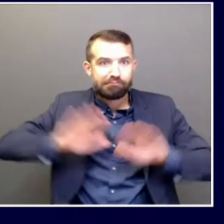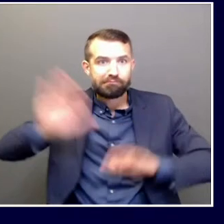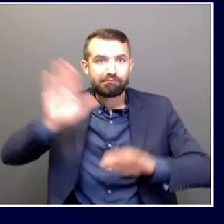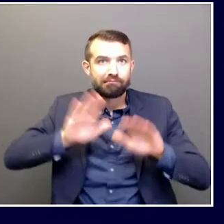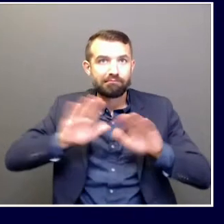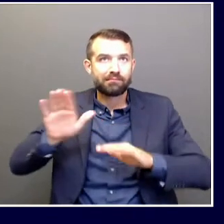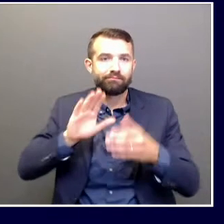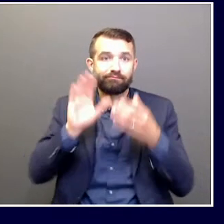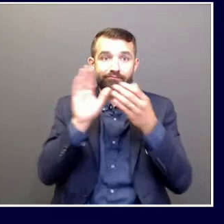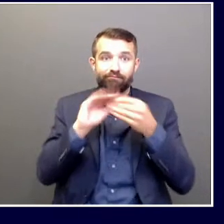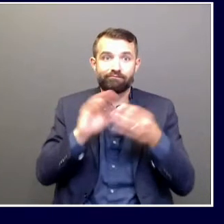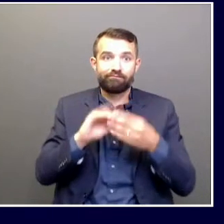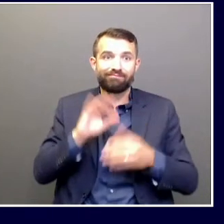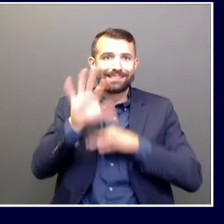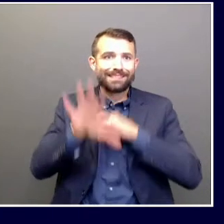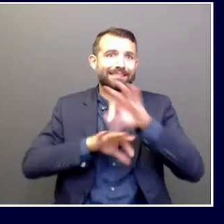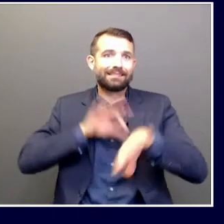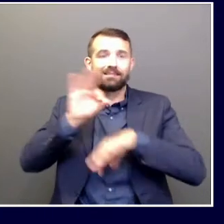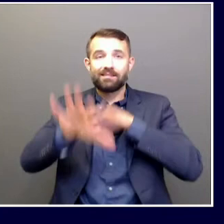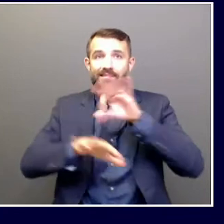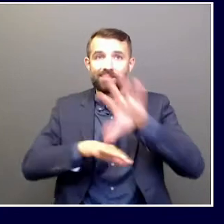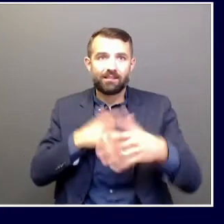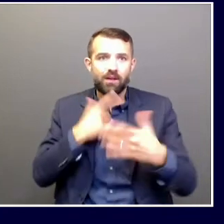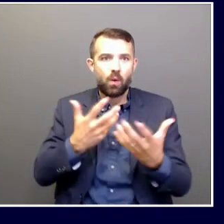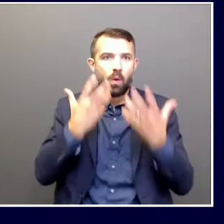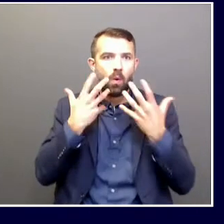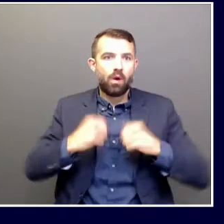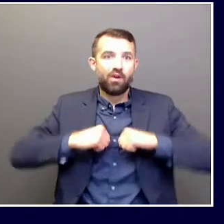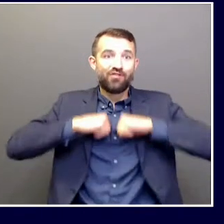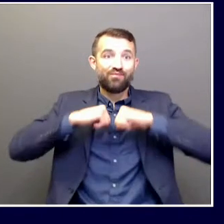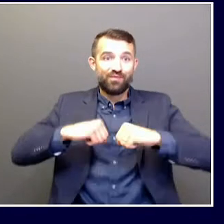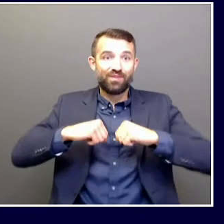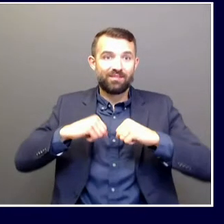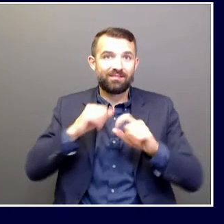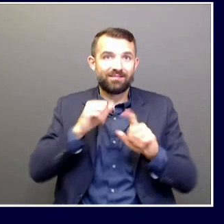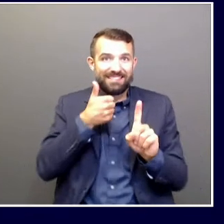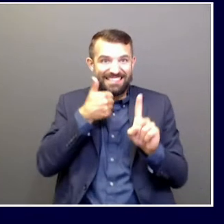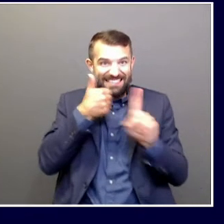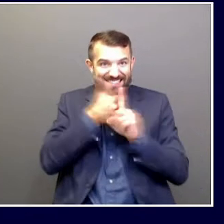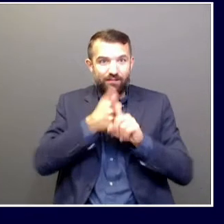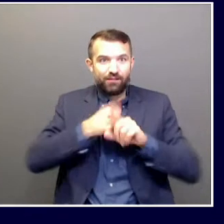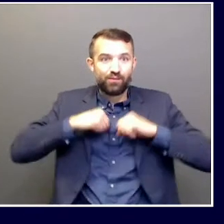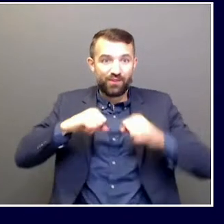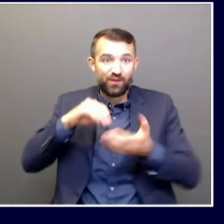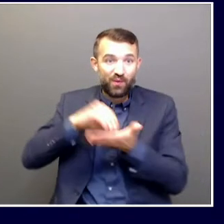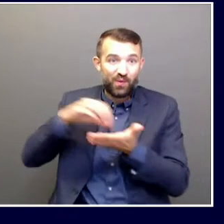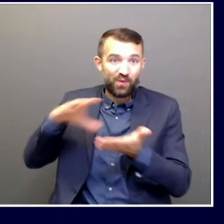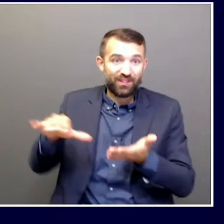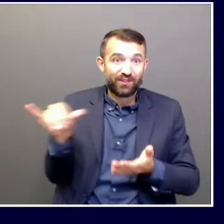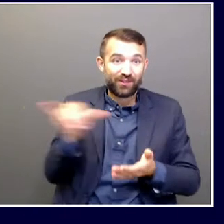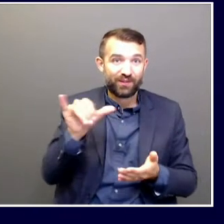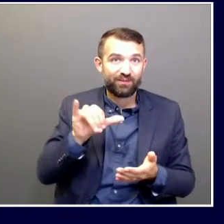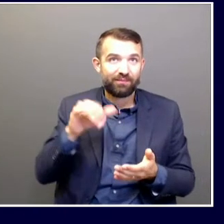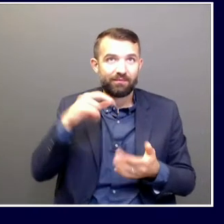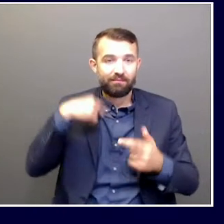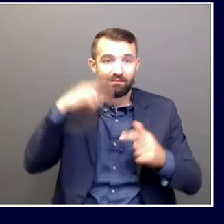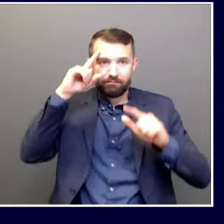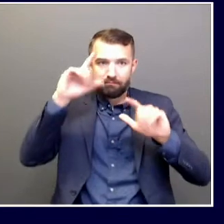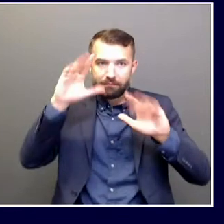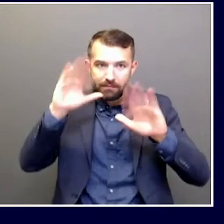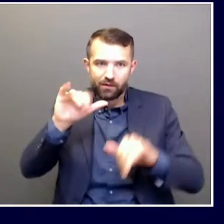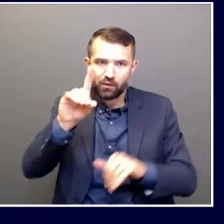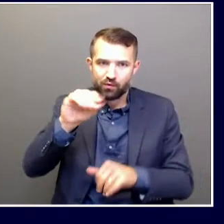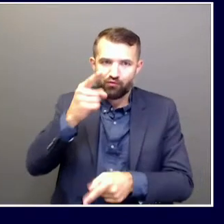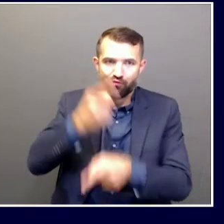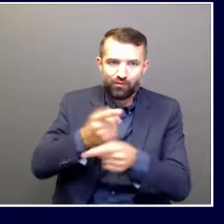on what can keep them safe and keep their kids safe. So I fully expect people to do the right thing because it's the right thing, not because